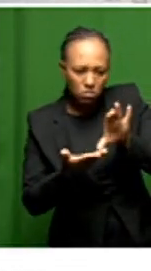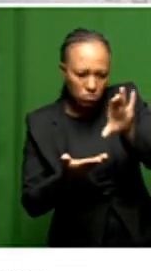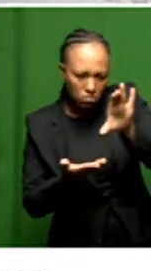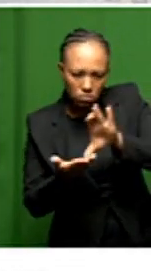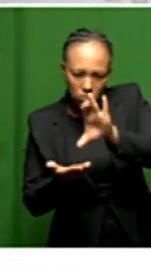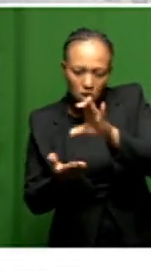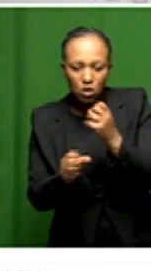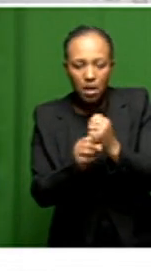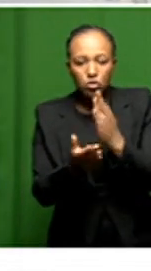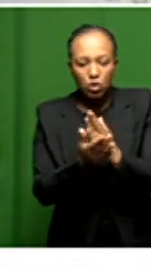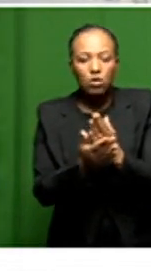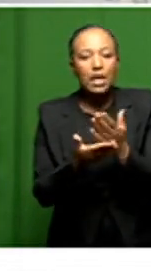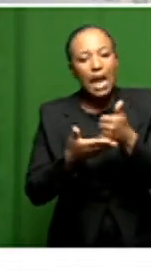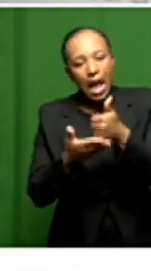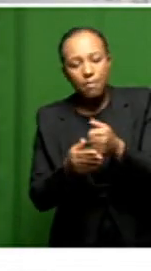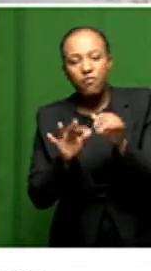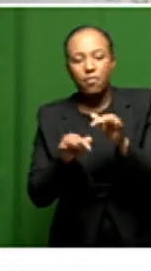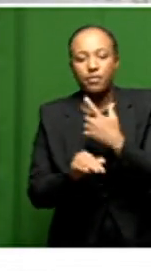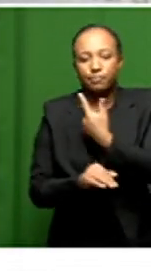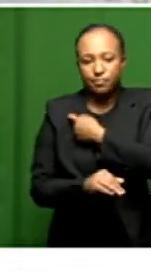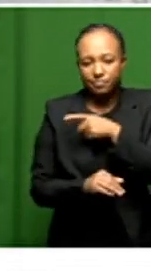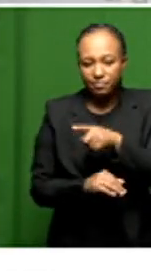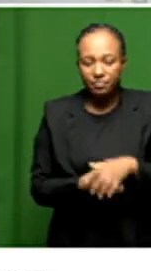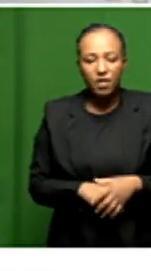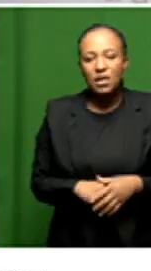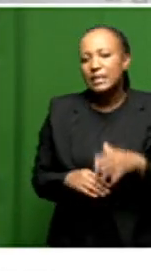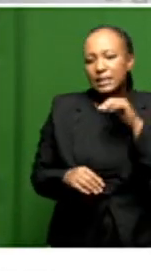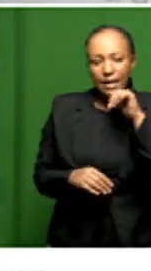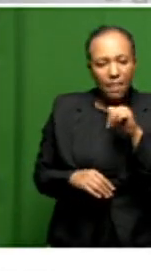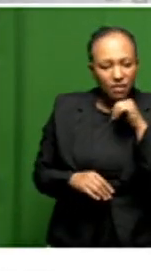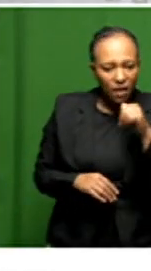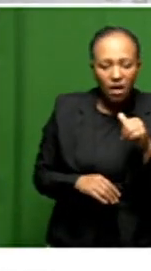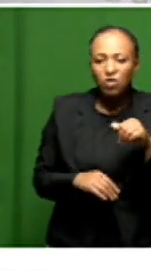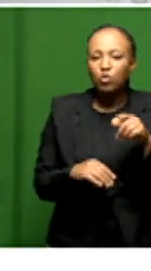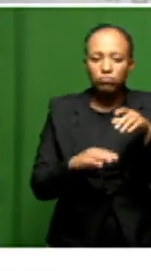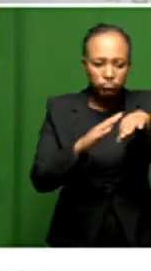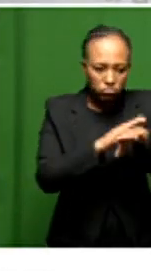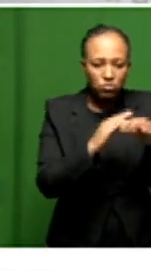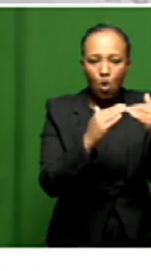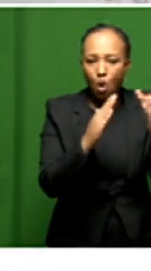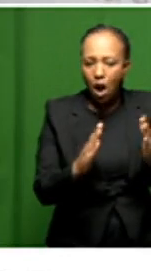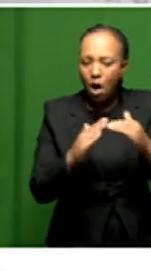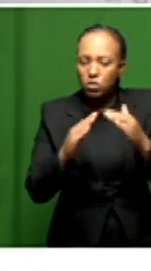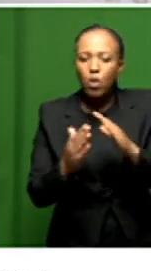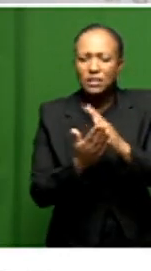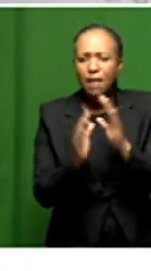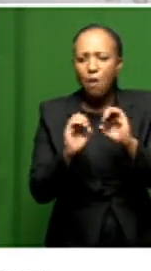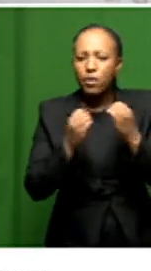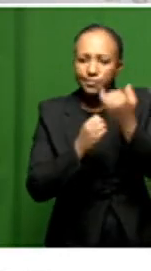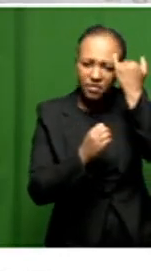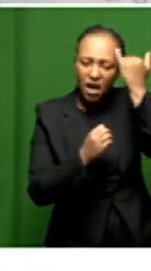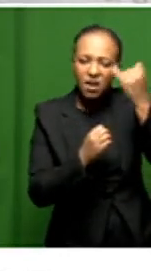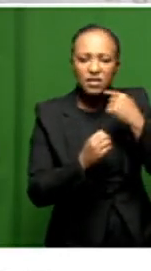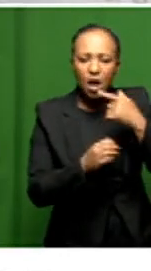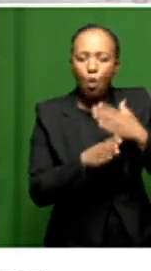connections possible. But we're finding whether it's going door to door, and some of the organizations are looking to have field workers